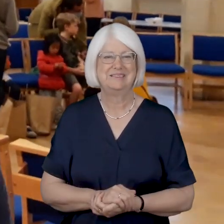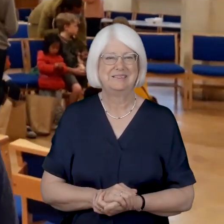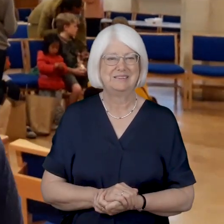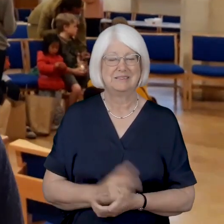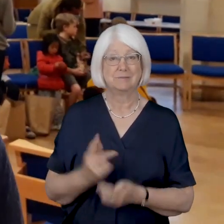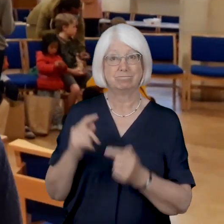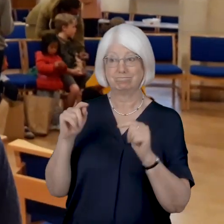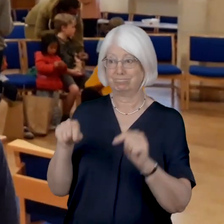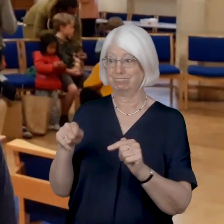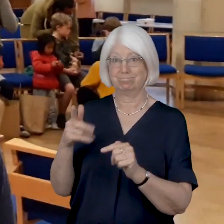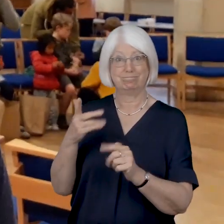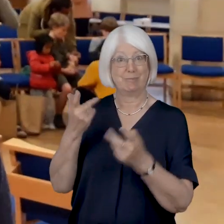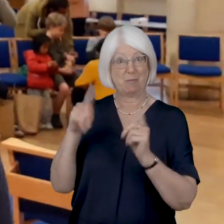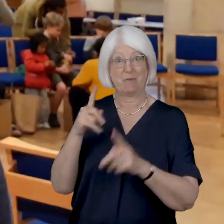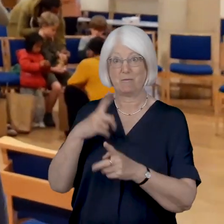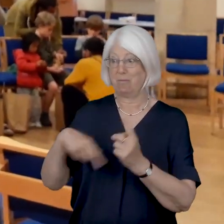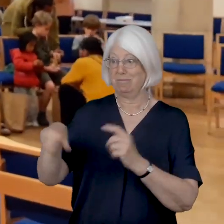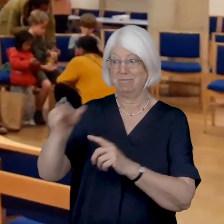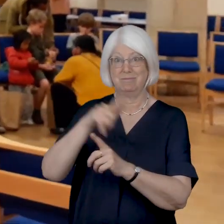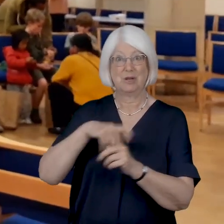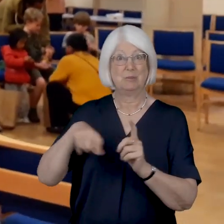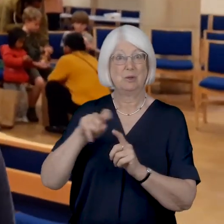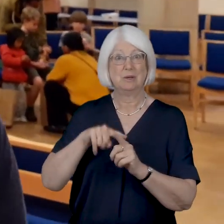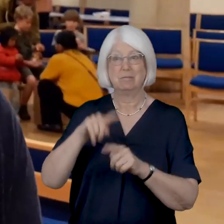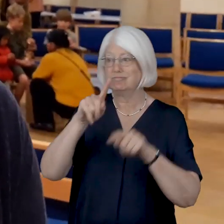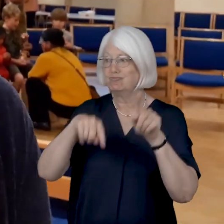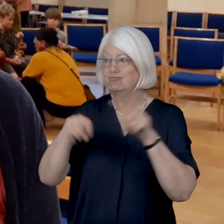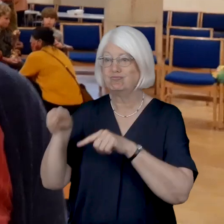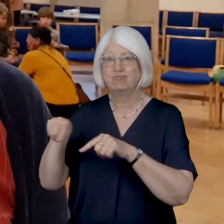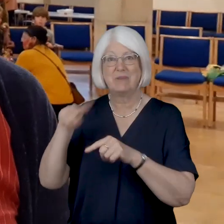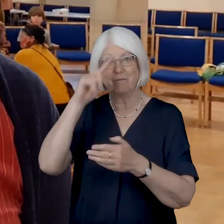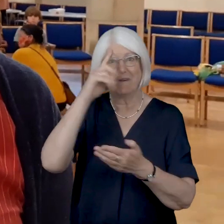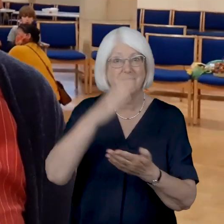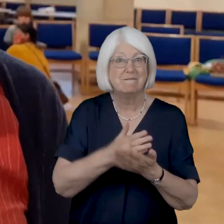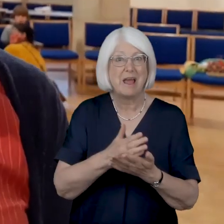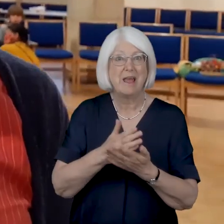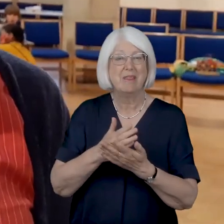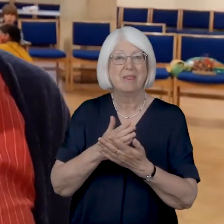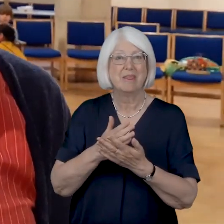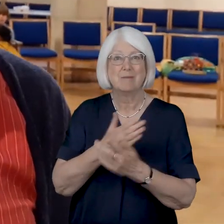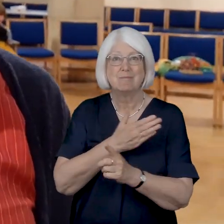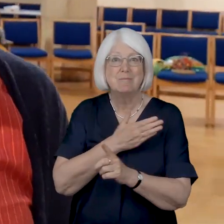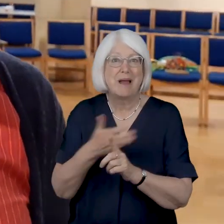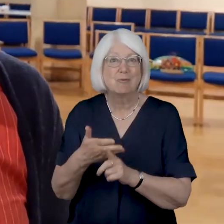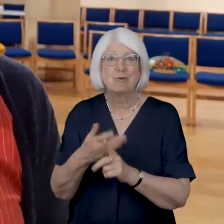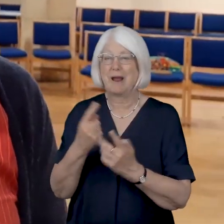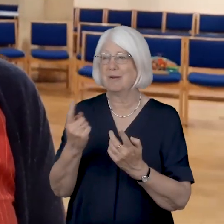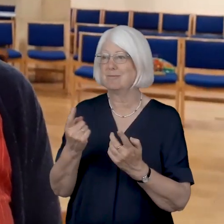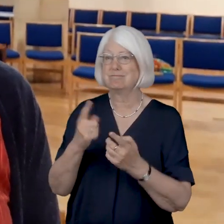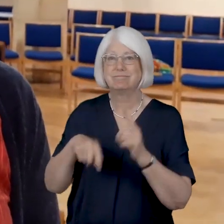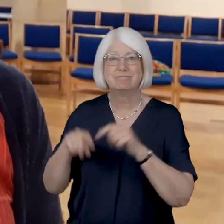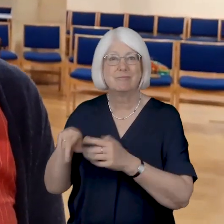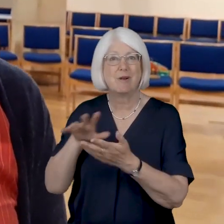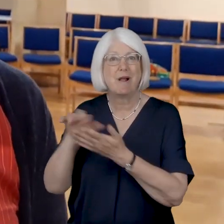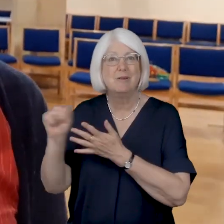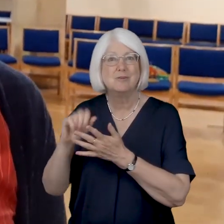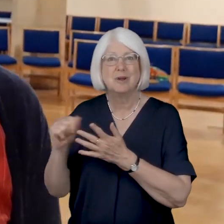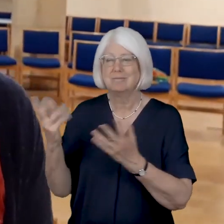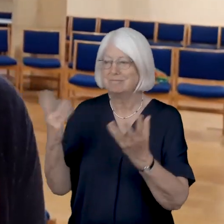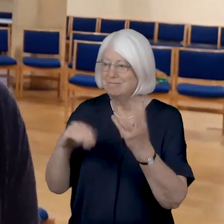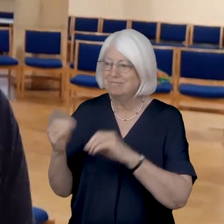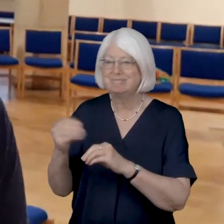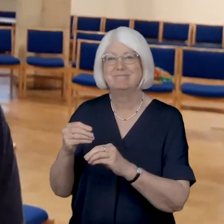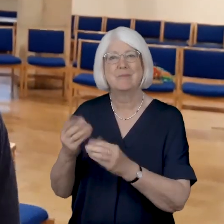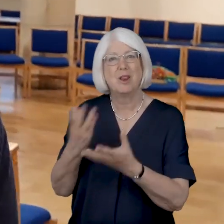Here, people from our community gather from different faith backgrounds and different cultures and learn and